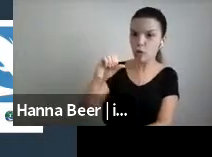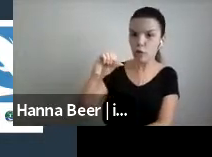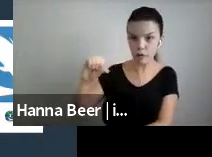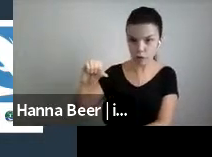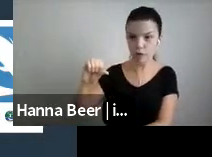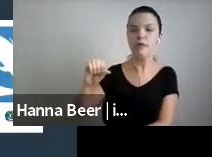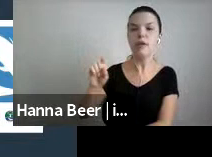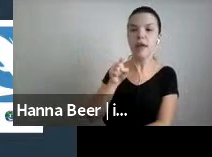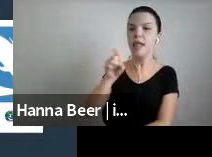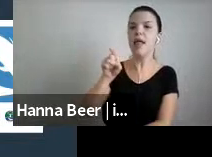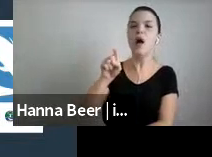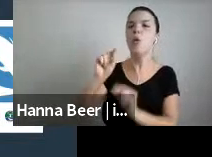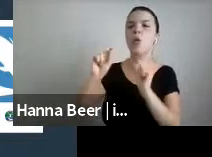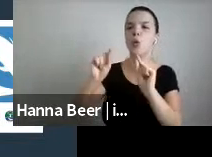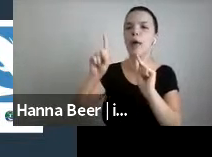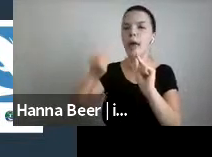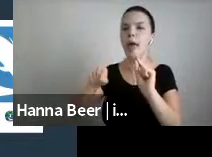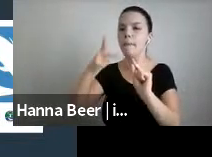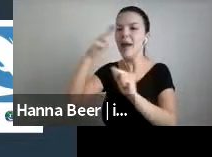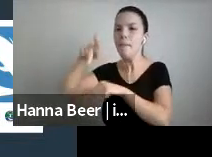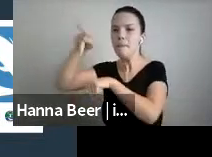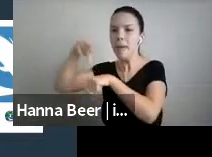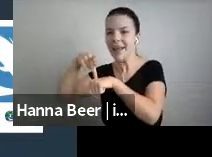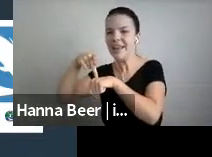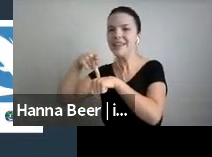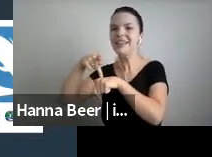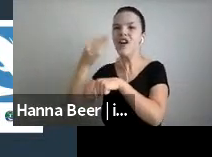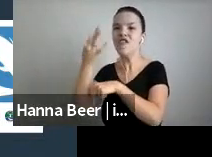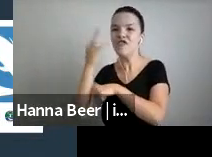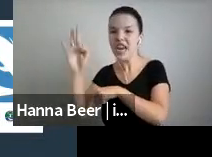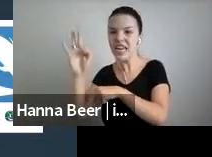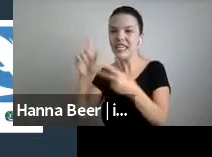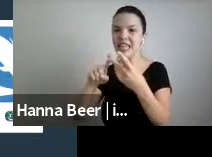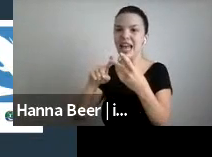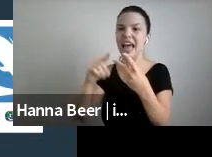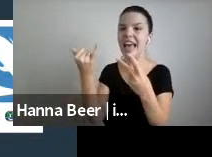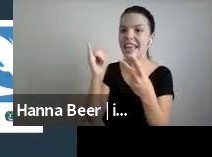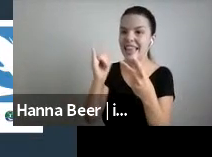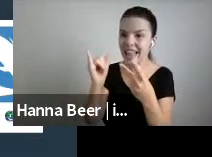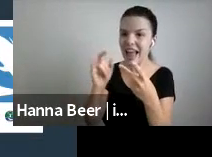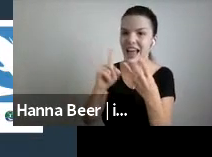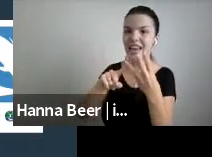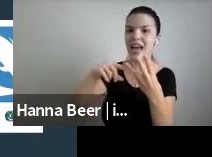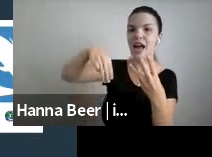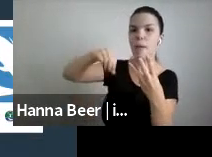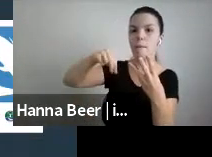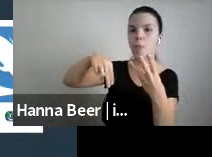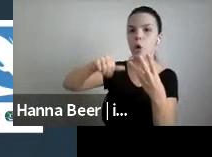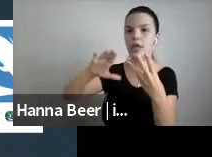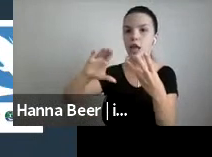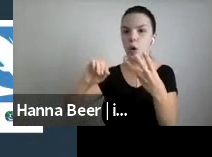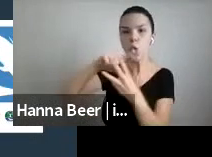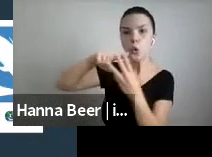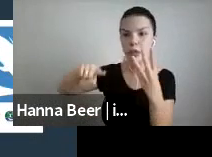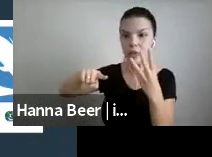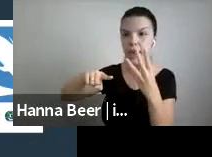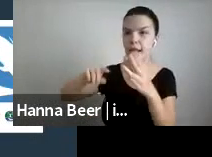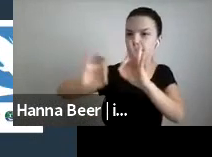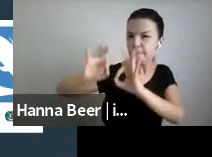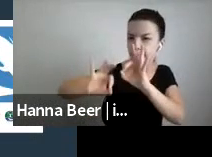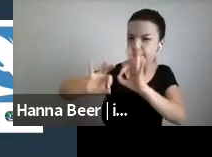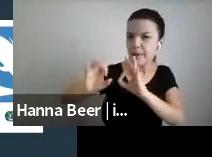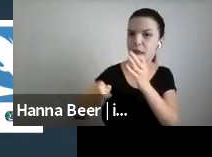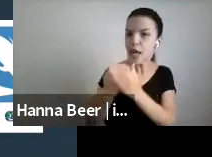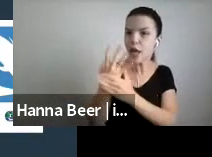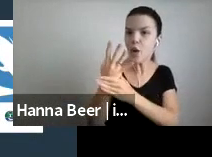a joint area between France, Italy, and Monaco. And of course, if we had our IMA workshop